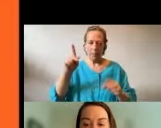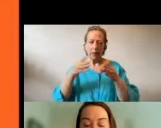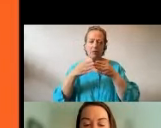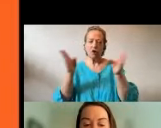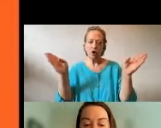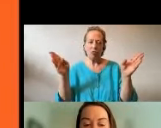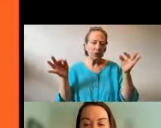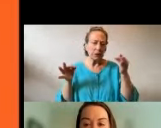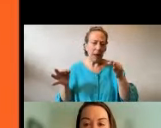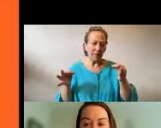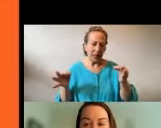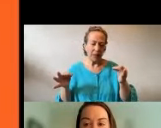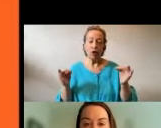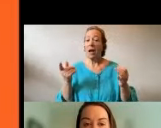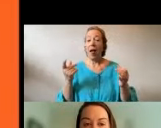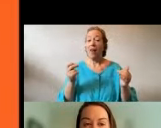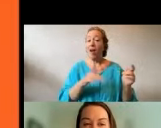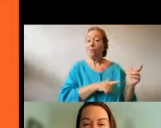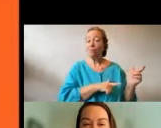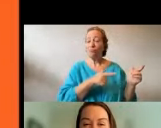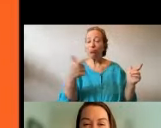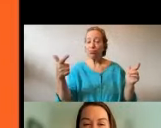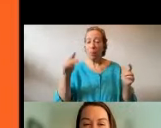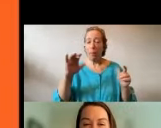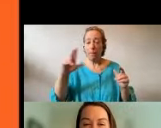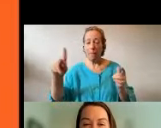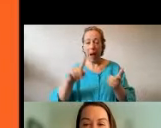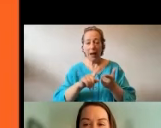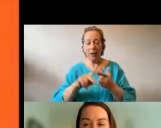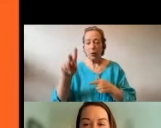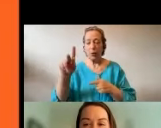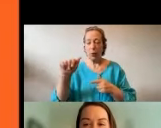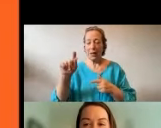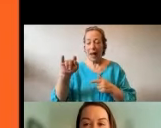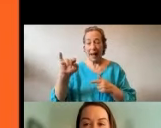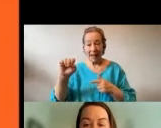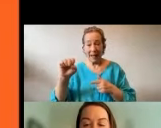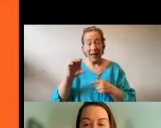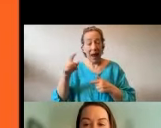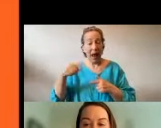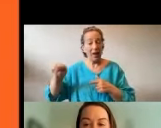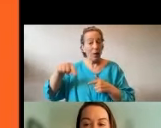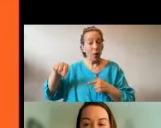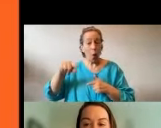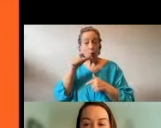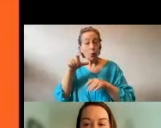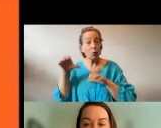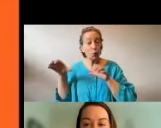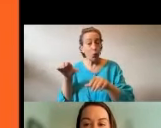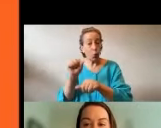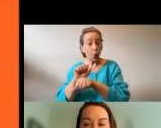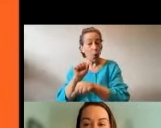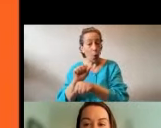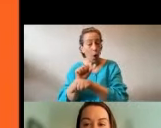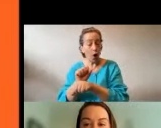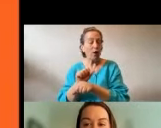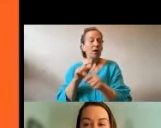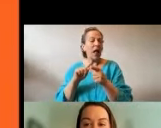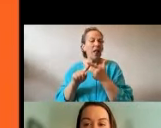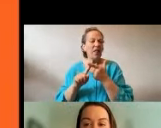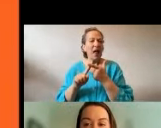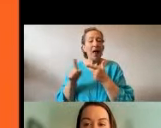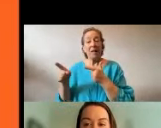and immediately pass the microphone back to Katie and our MLP practitioners to show you how they're getting it done and allow you the opportunity to ask them